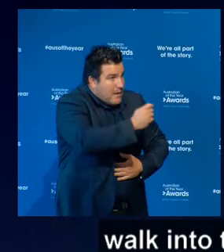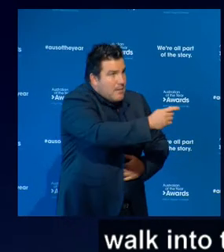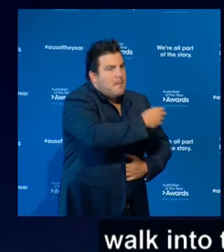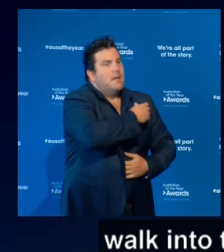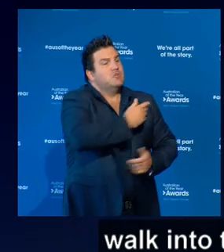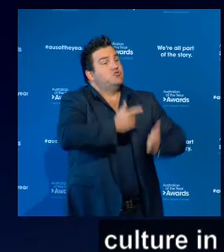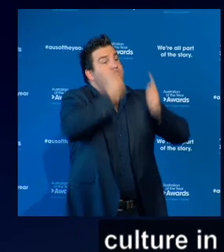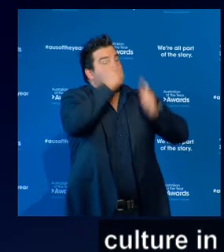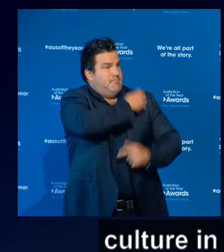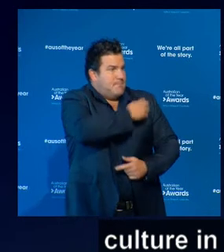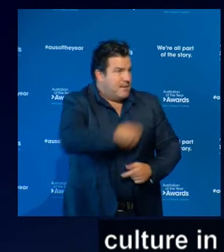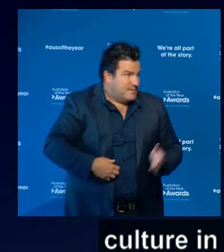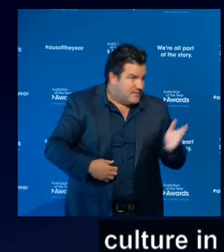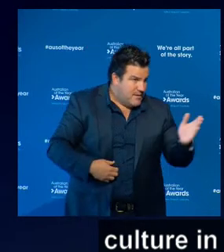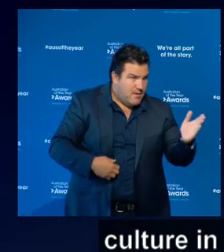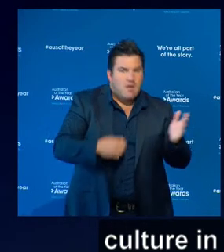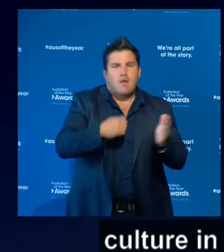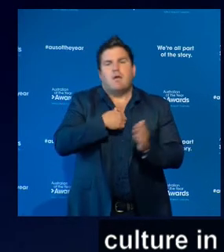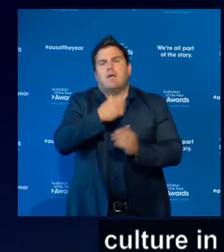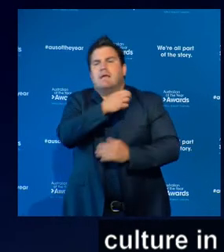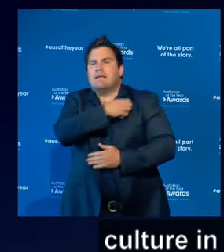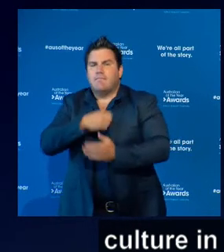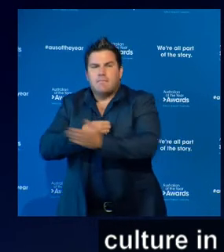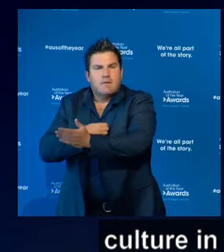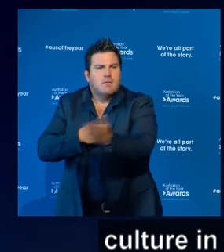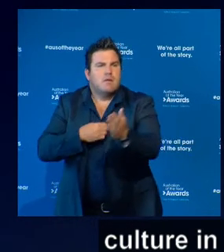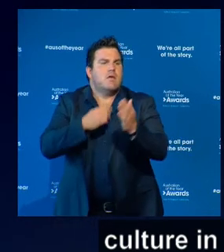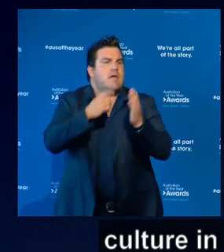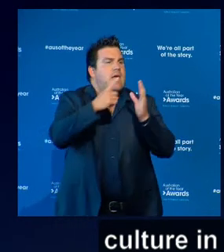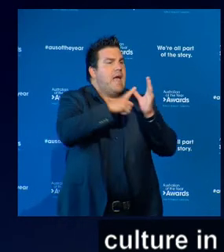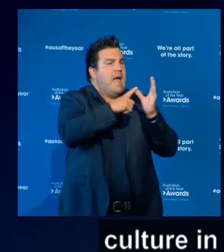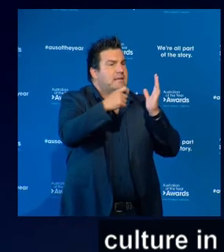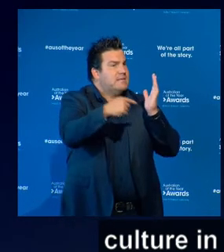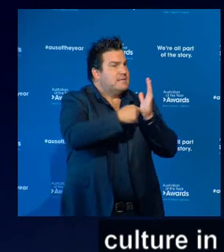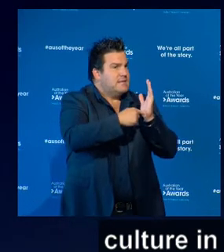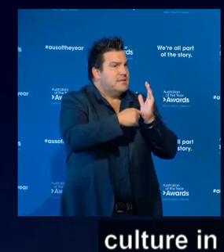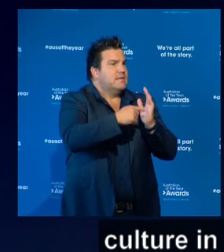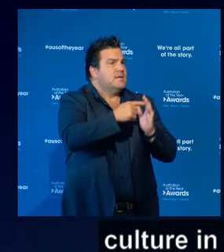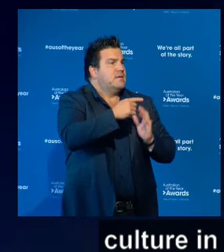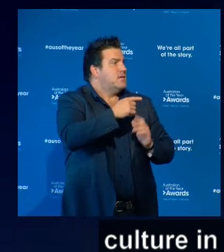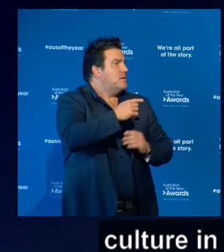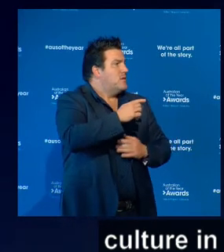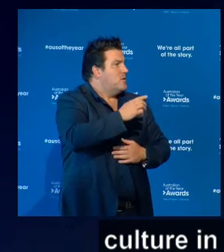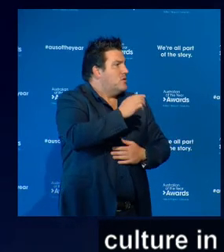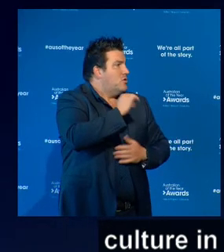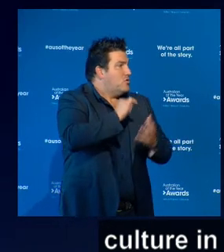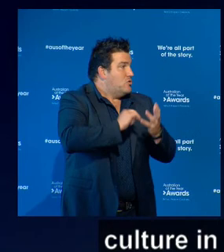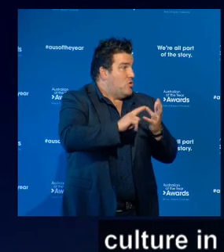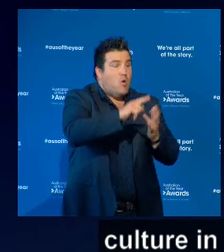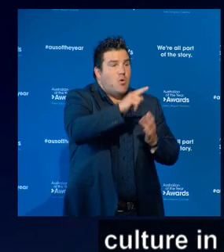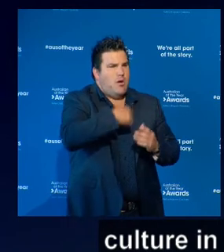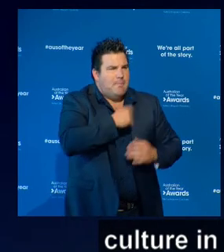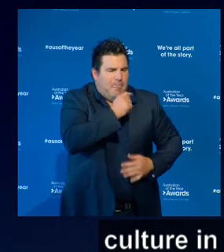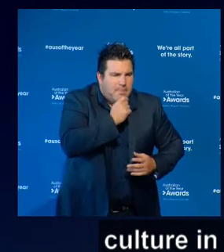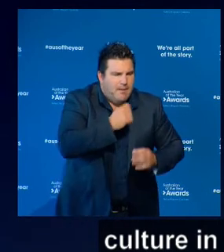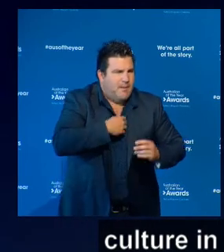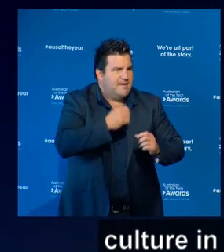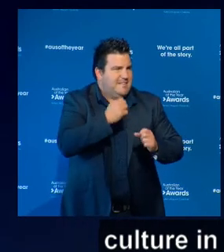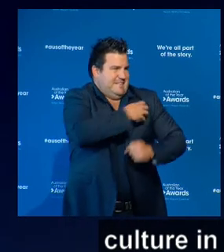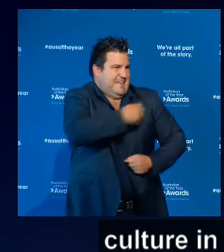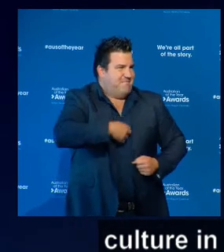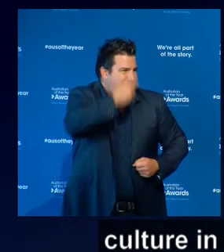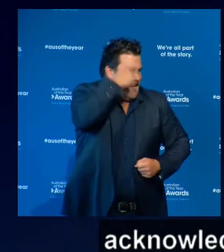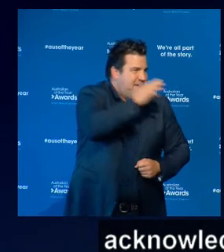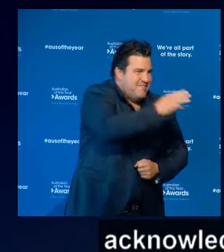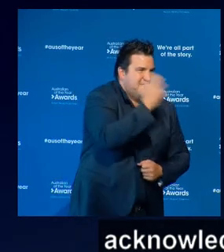ministers, members of the ACT Assembly, Leslie Assembly. I could never say that word. My tongue